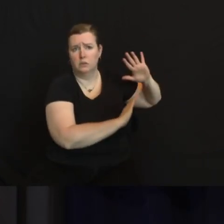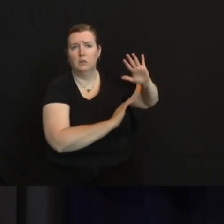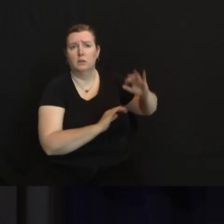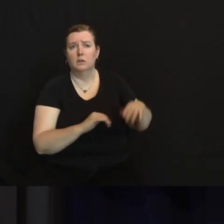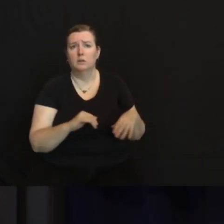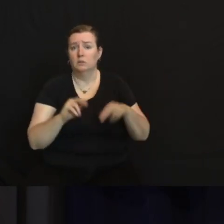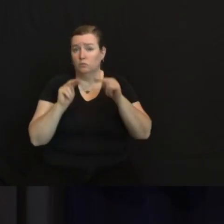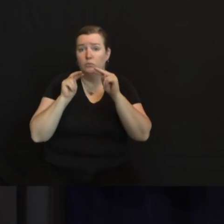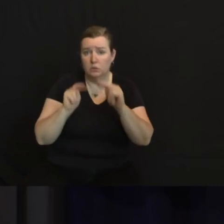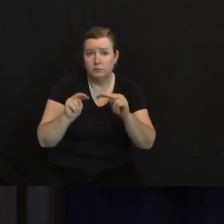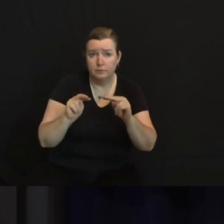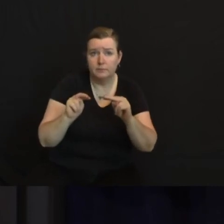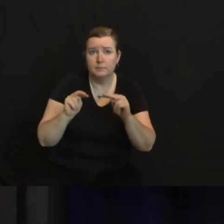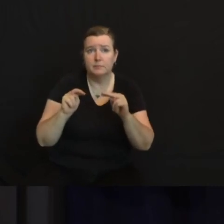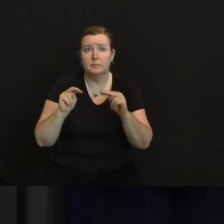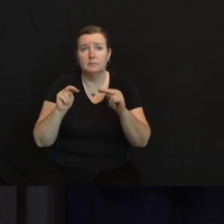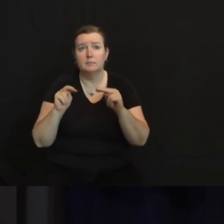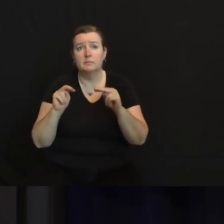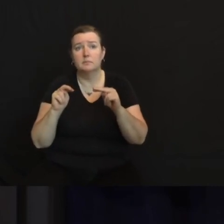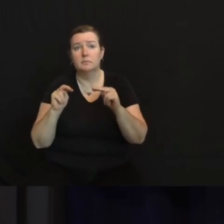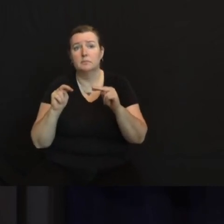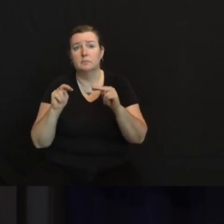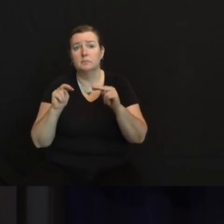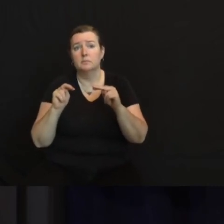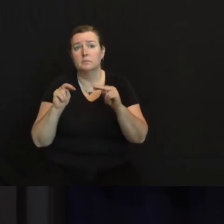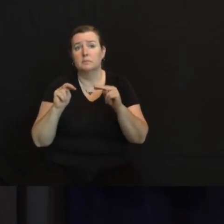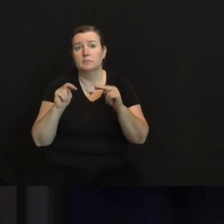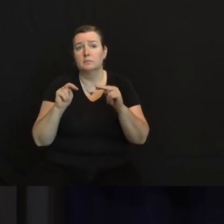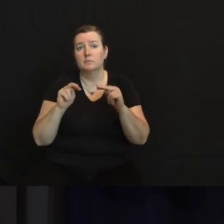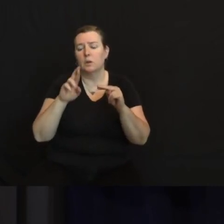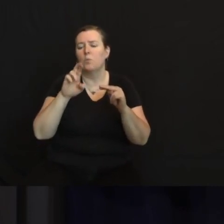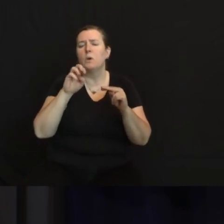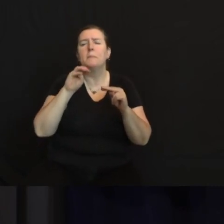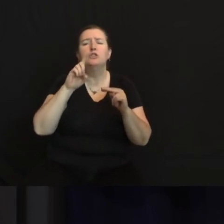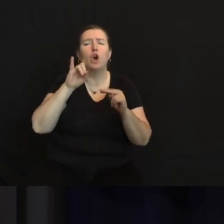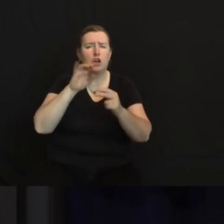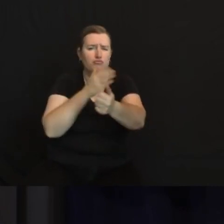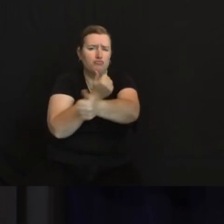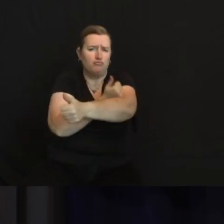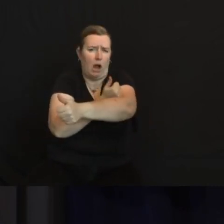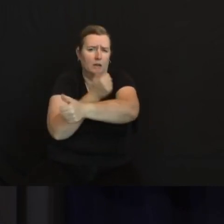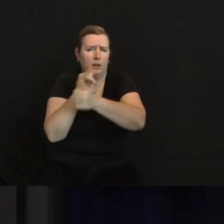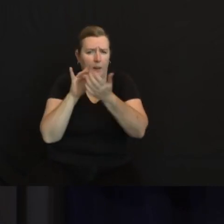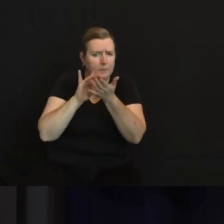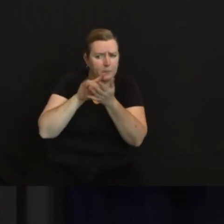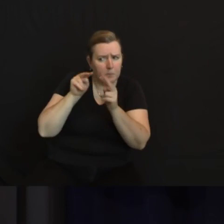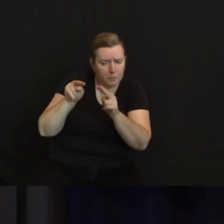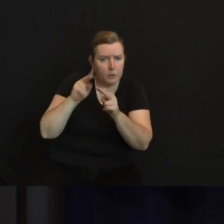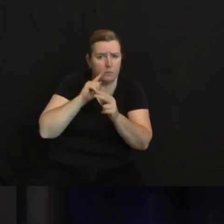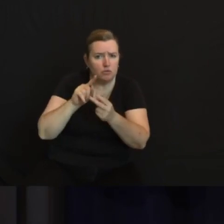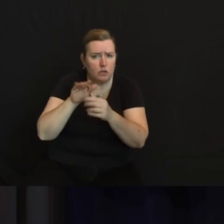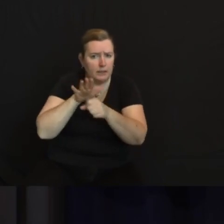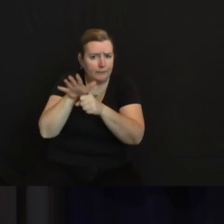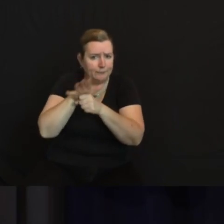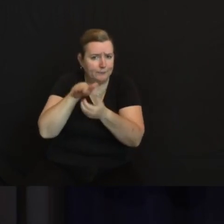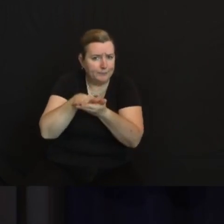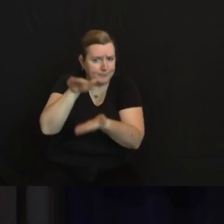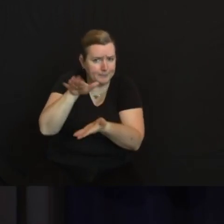the volume of remdesivir that we have. As far as shortages,